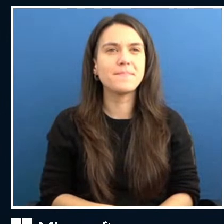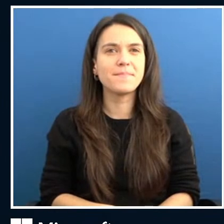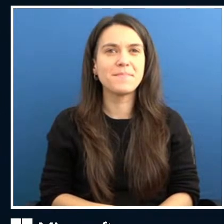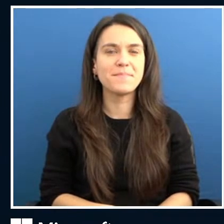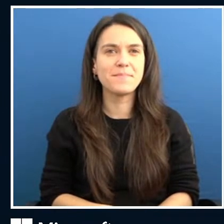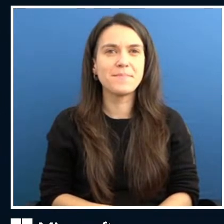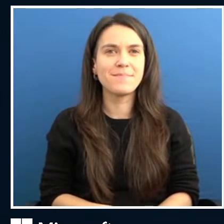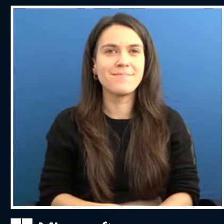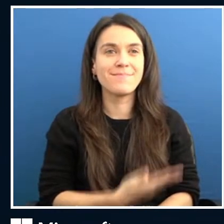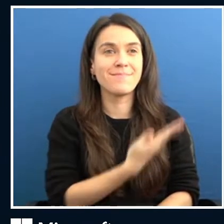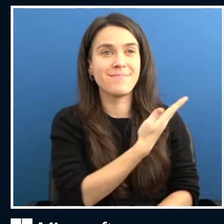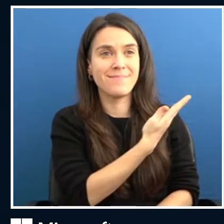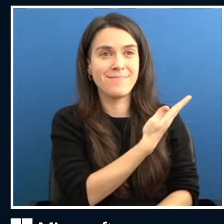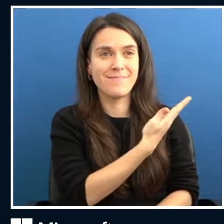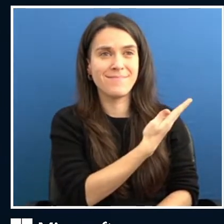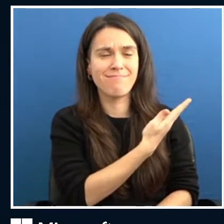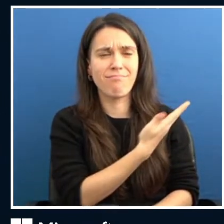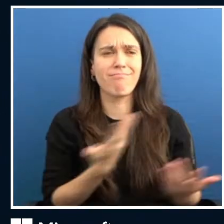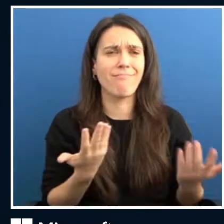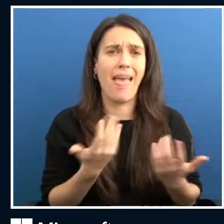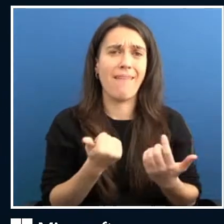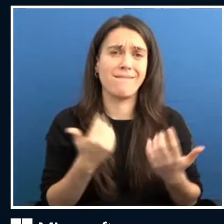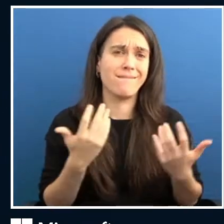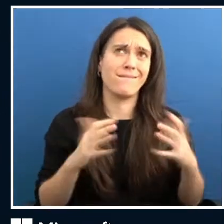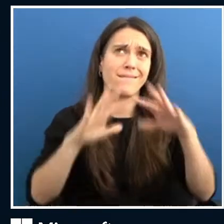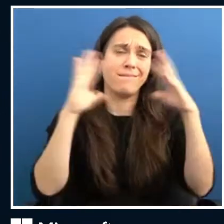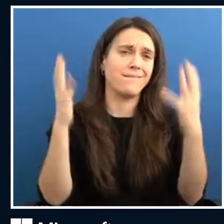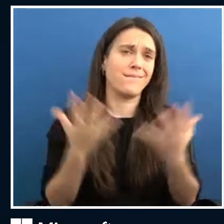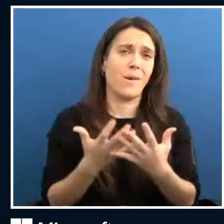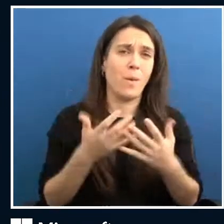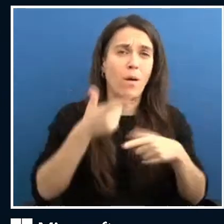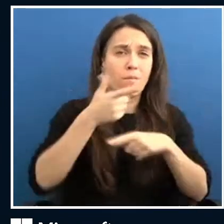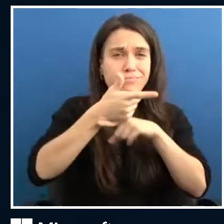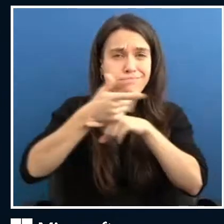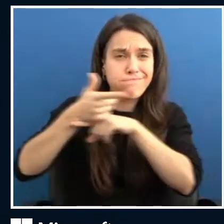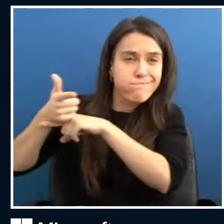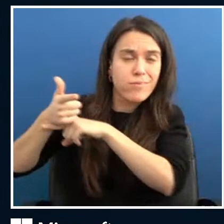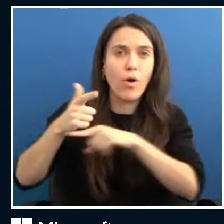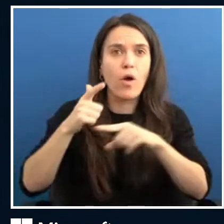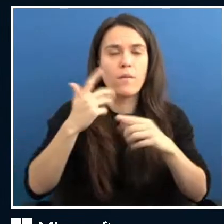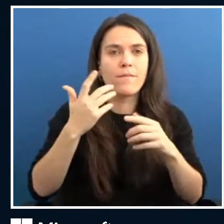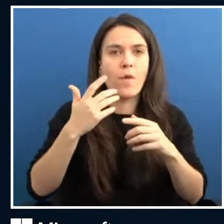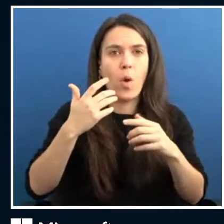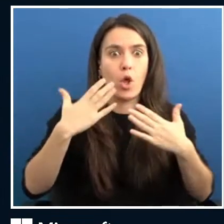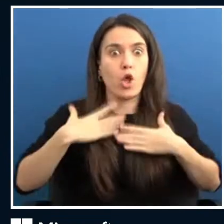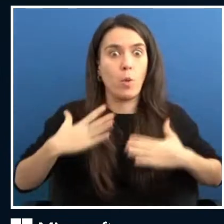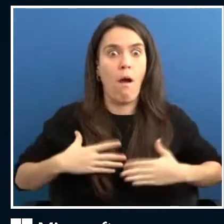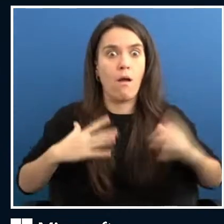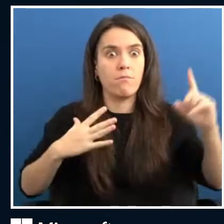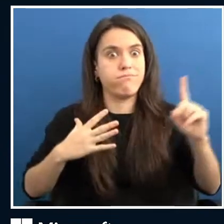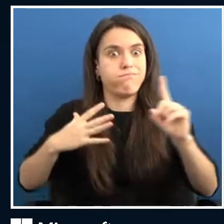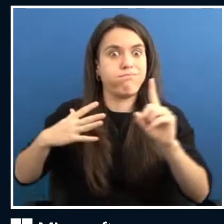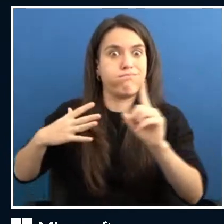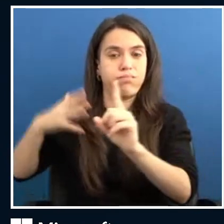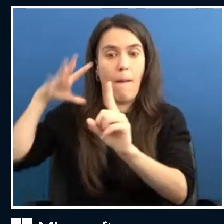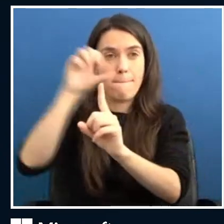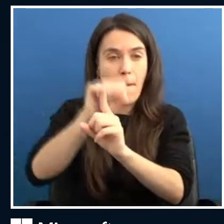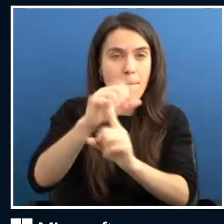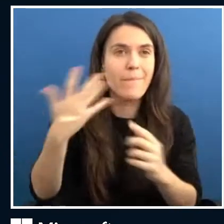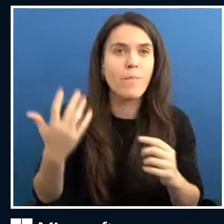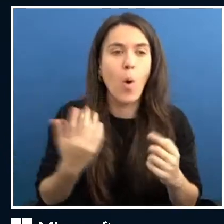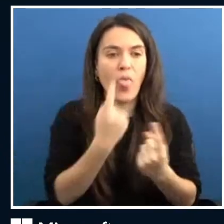these days. It is used to detect humans. It is used to detect things and objects.